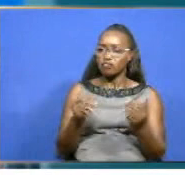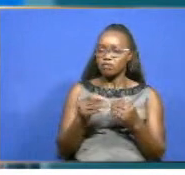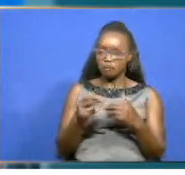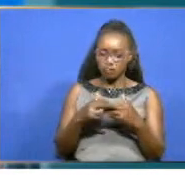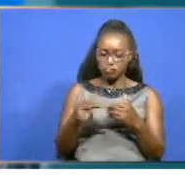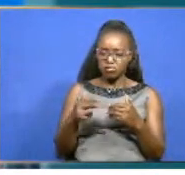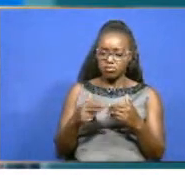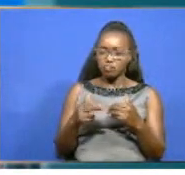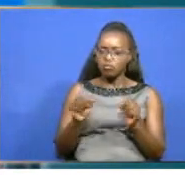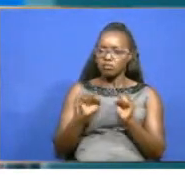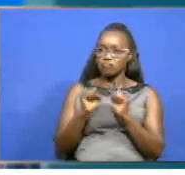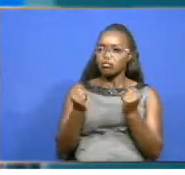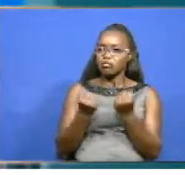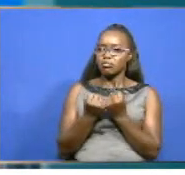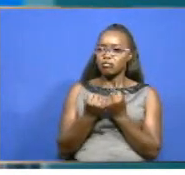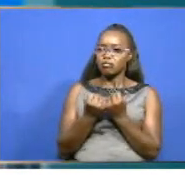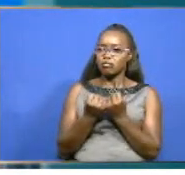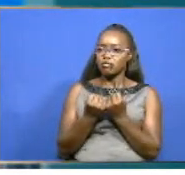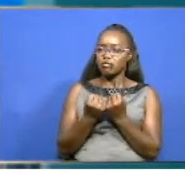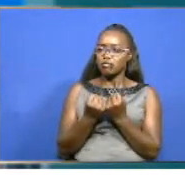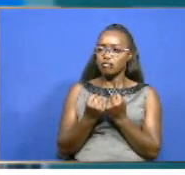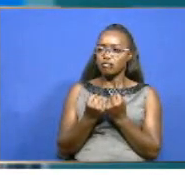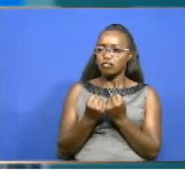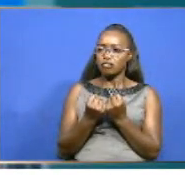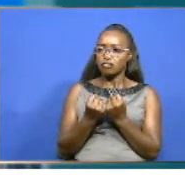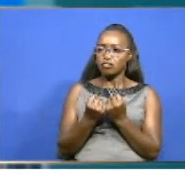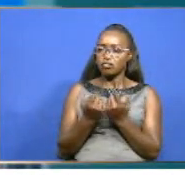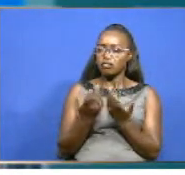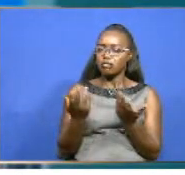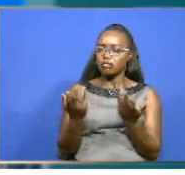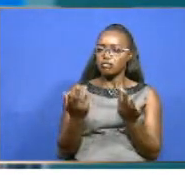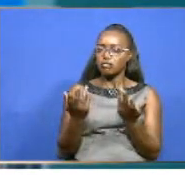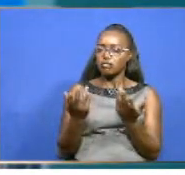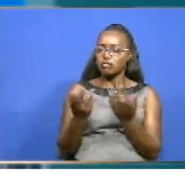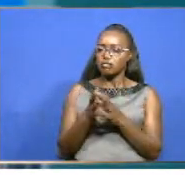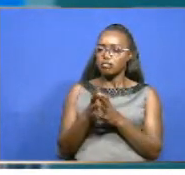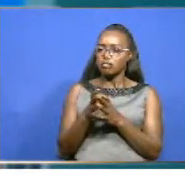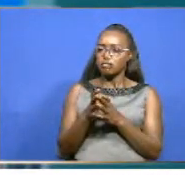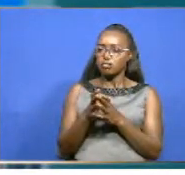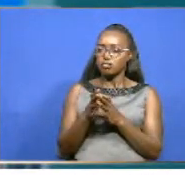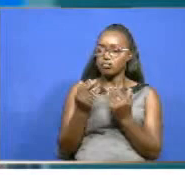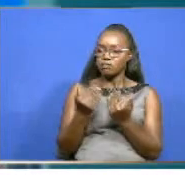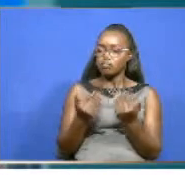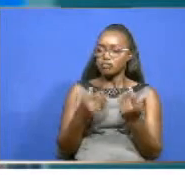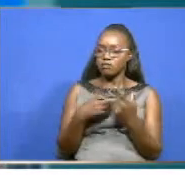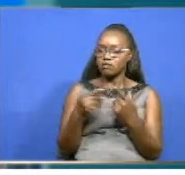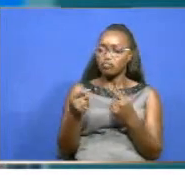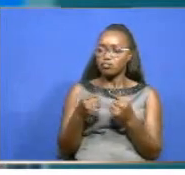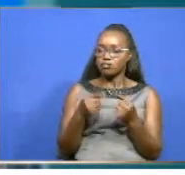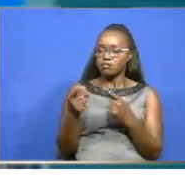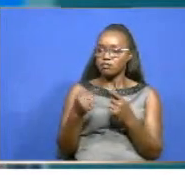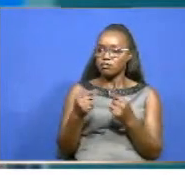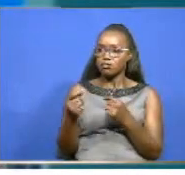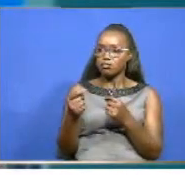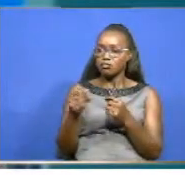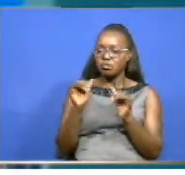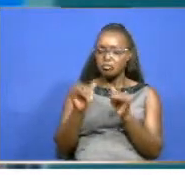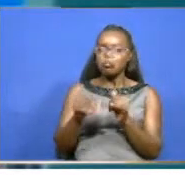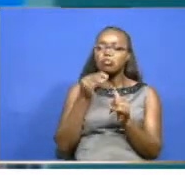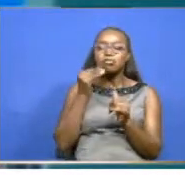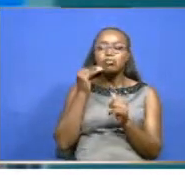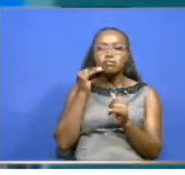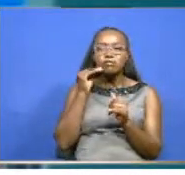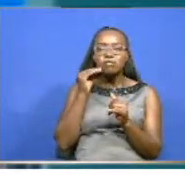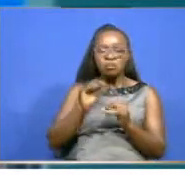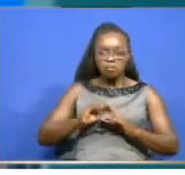societies. And you could see, you know, a very simple example. Our children are going out, and while they were staying at home, the number of pregnancies that